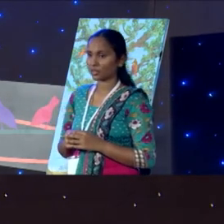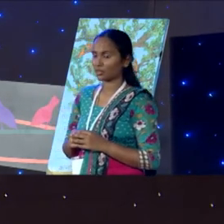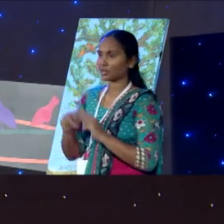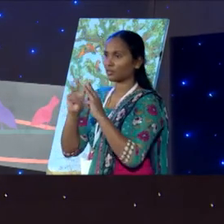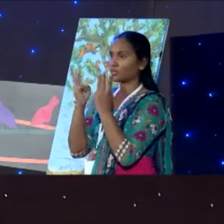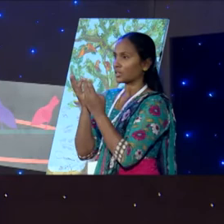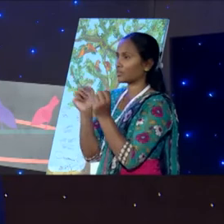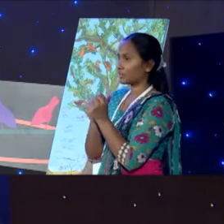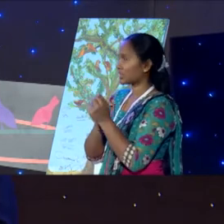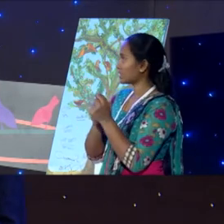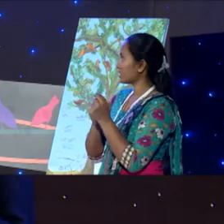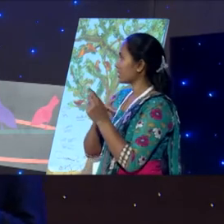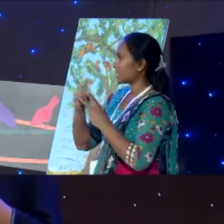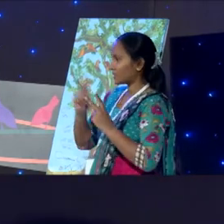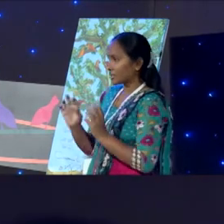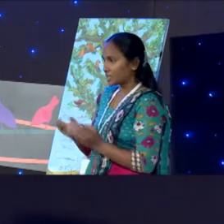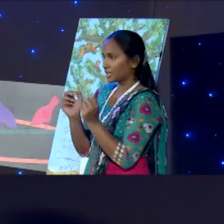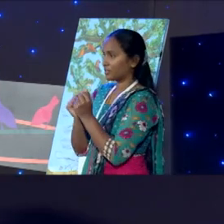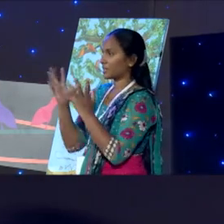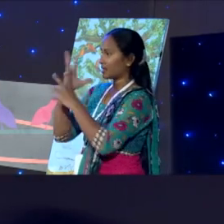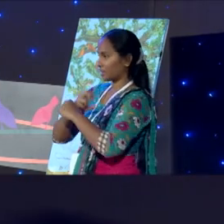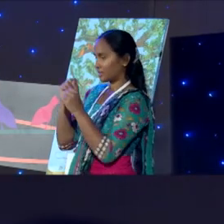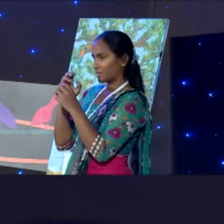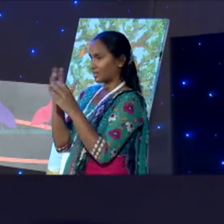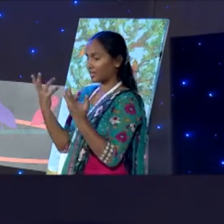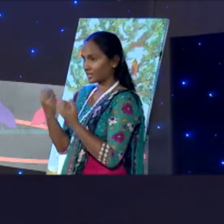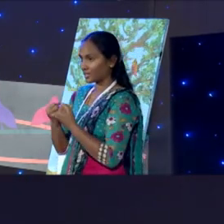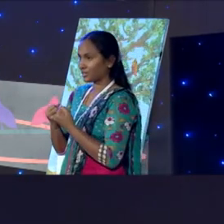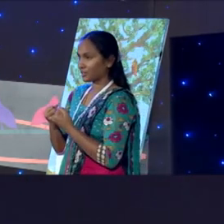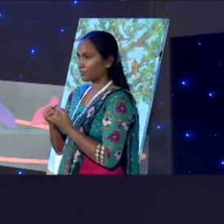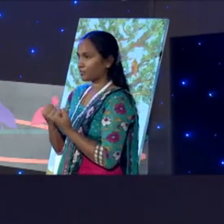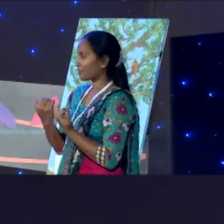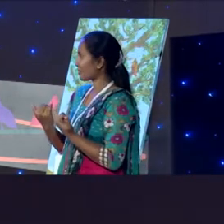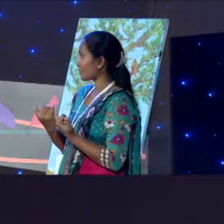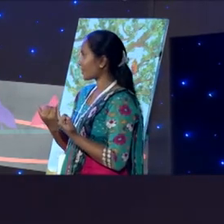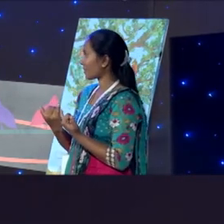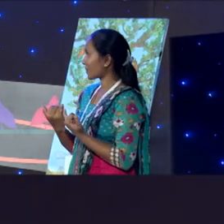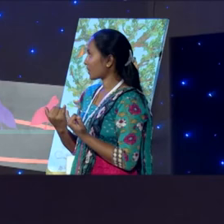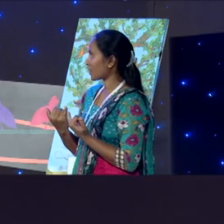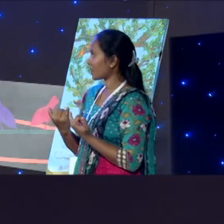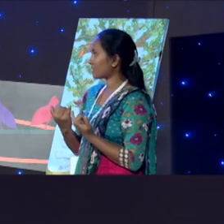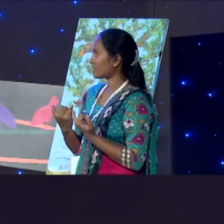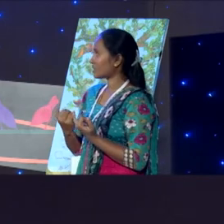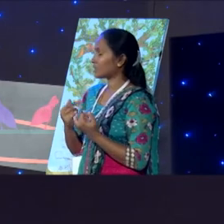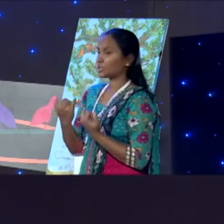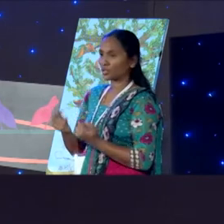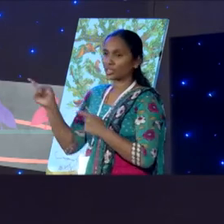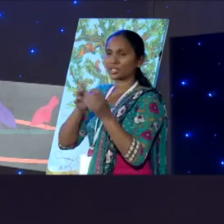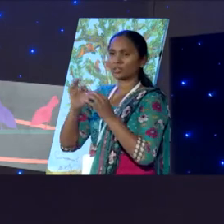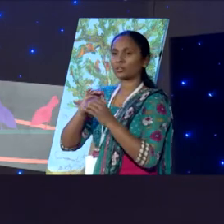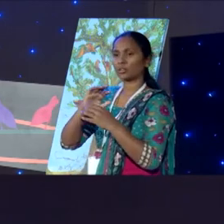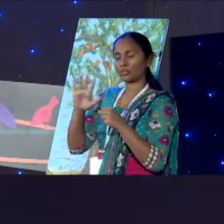with difference starts with accidents. We are all stories in the end. So today, it's just about my story.